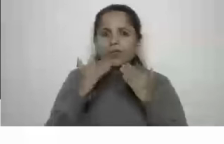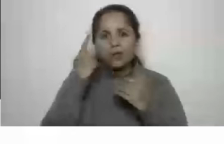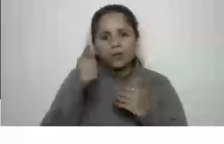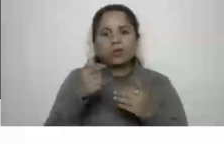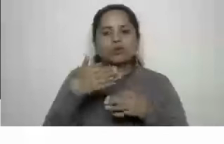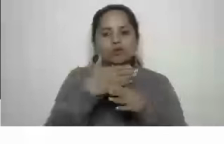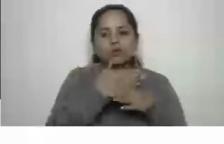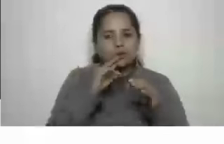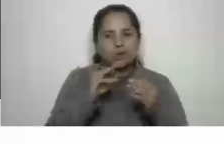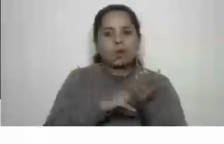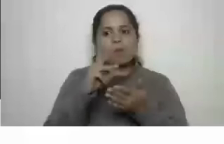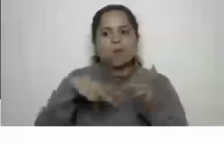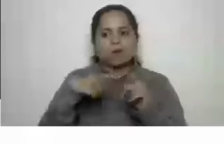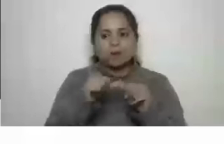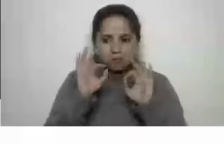this with us, Monica, ma'am.